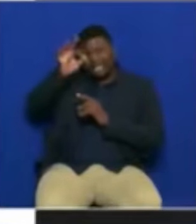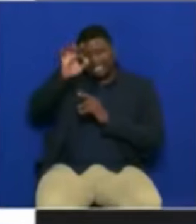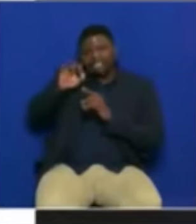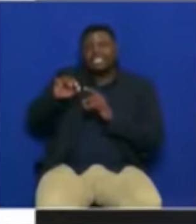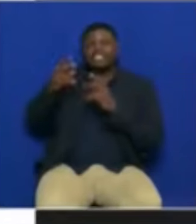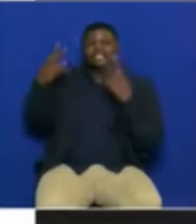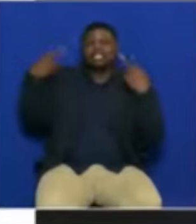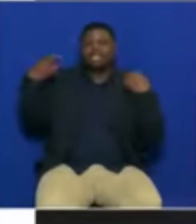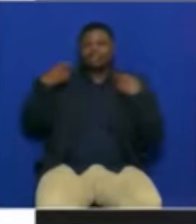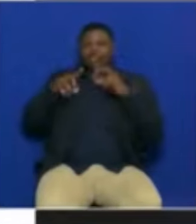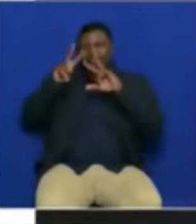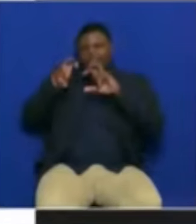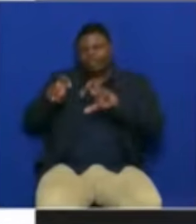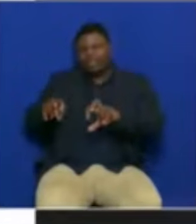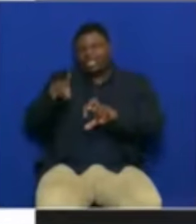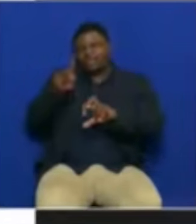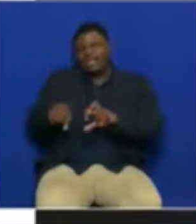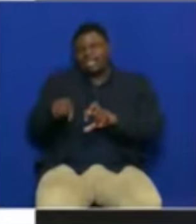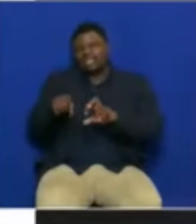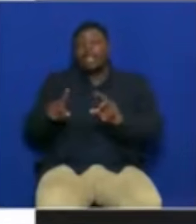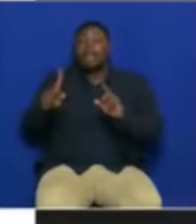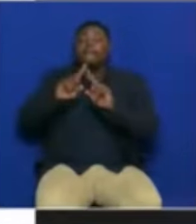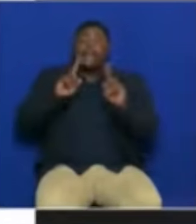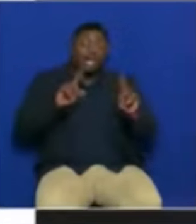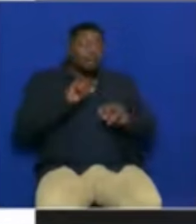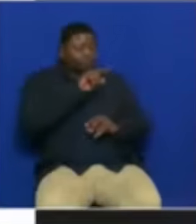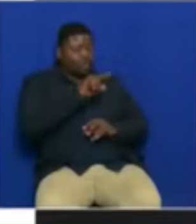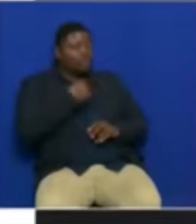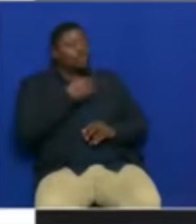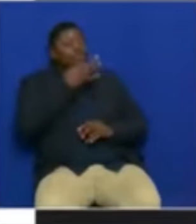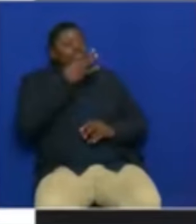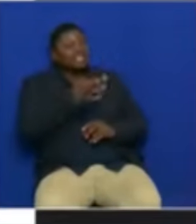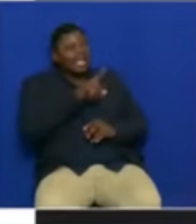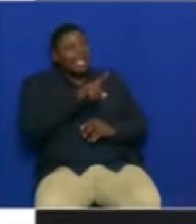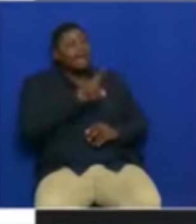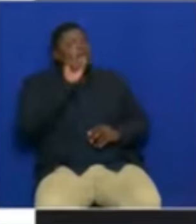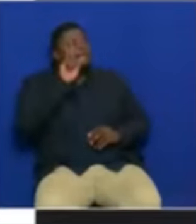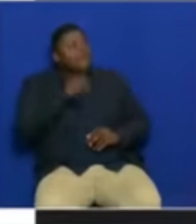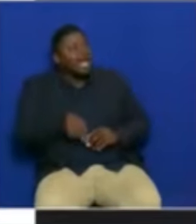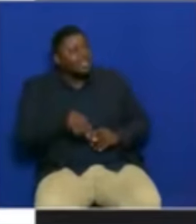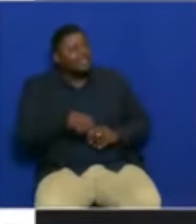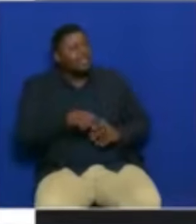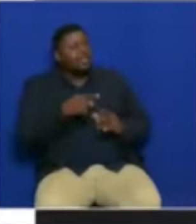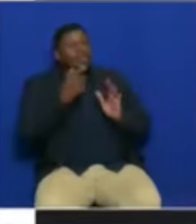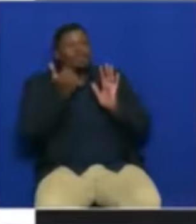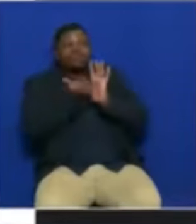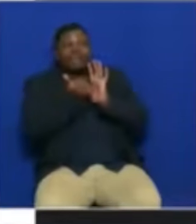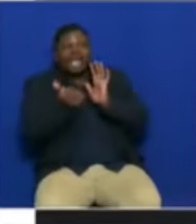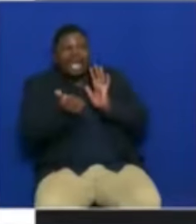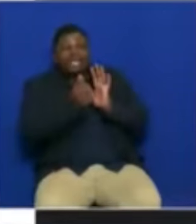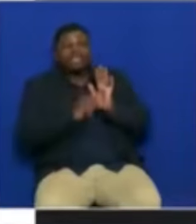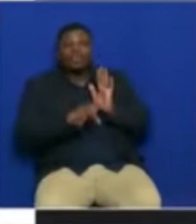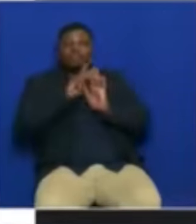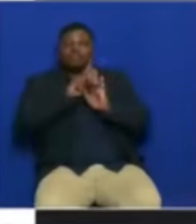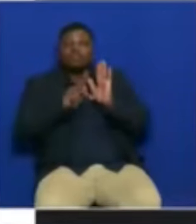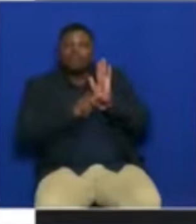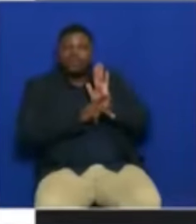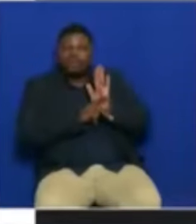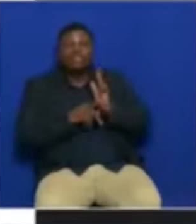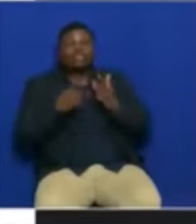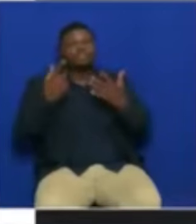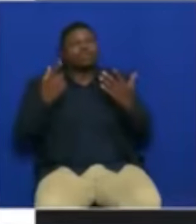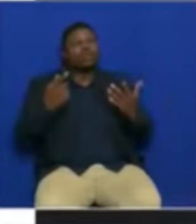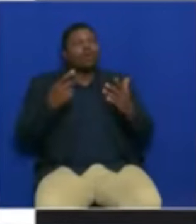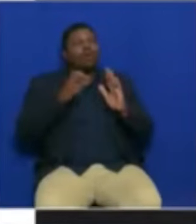that somewhere. What is the source? Is it an act? Is it regulation? Is it anything that you can point